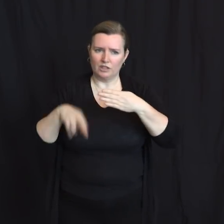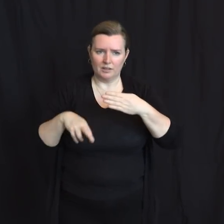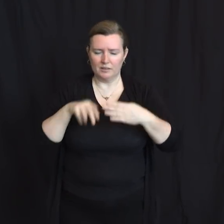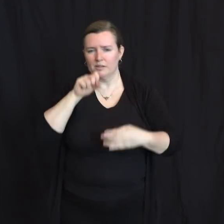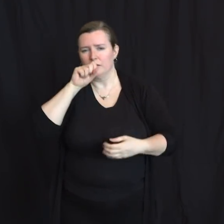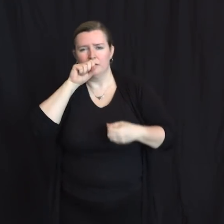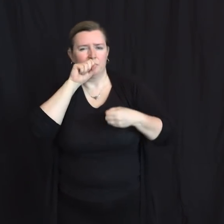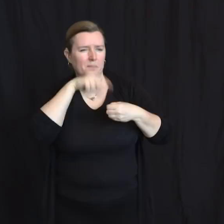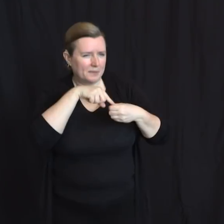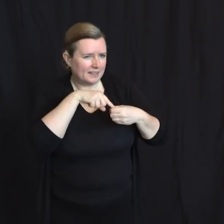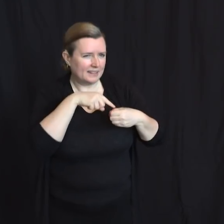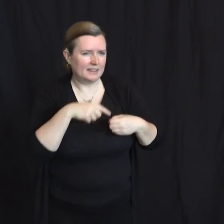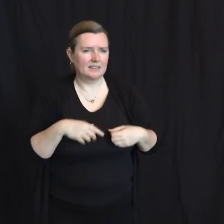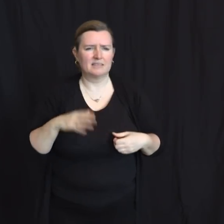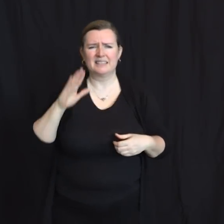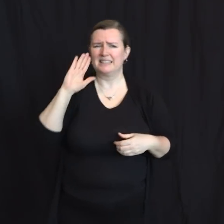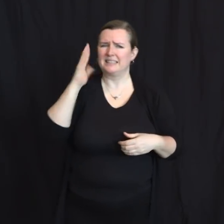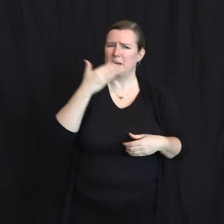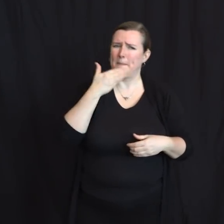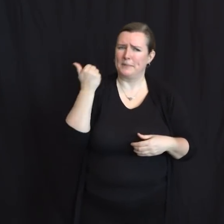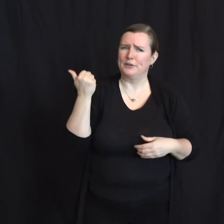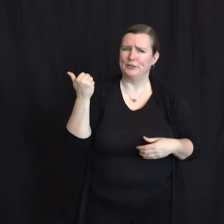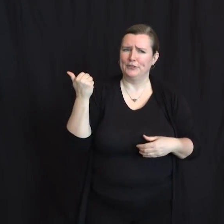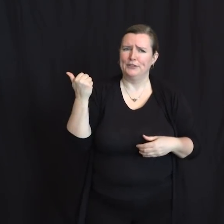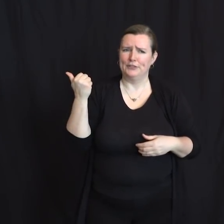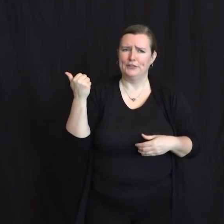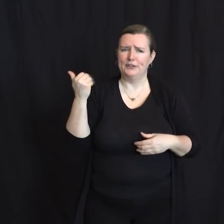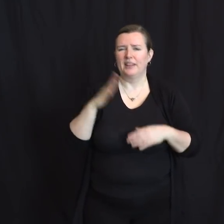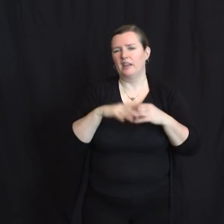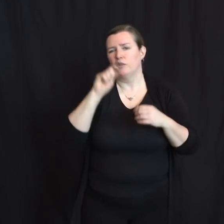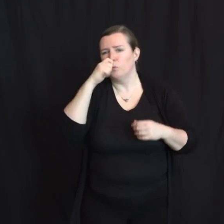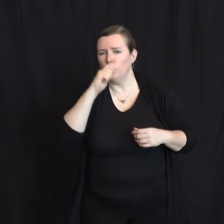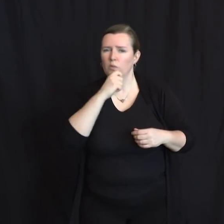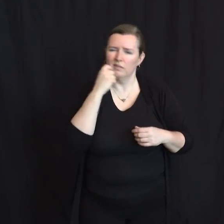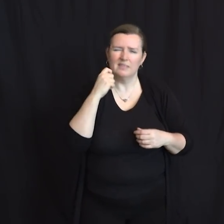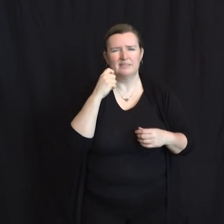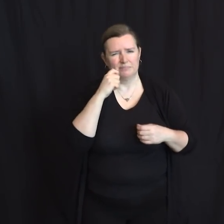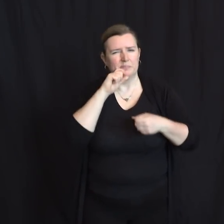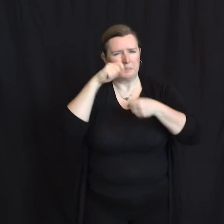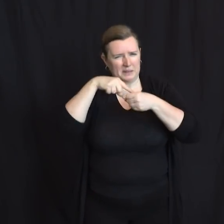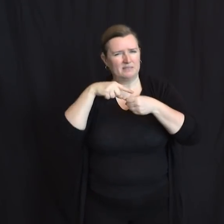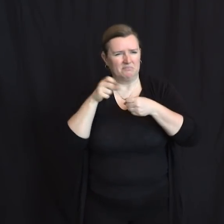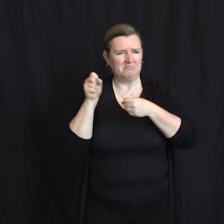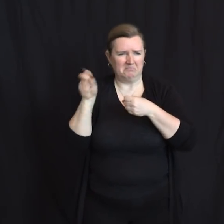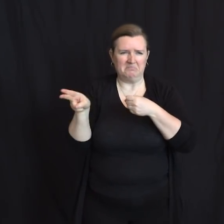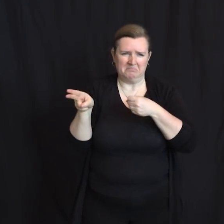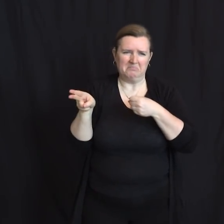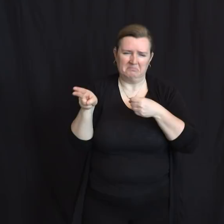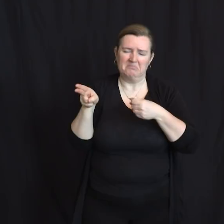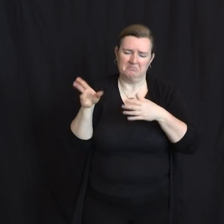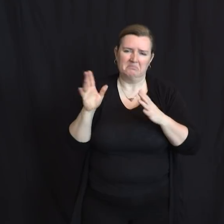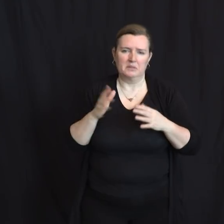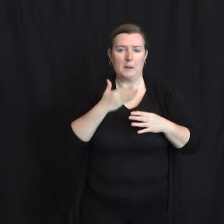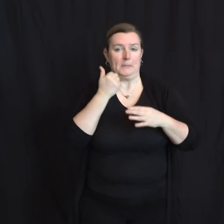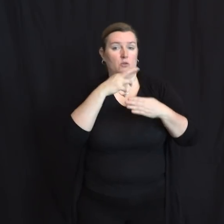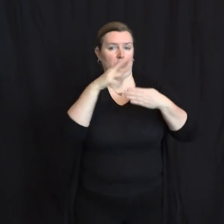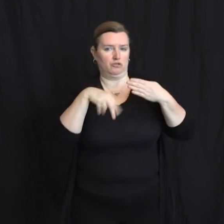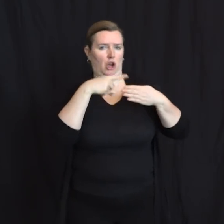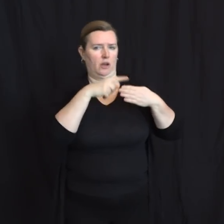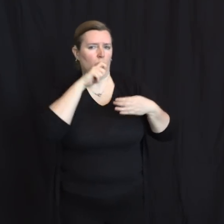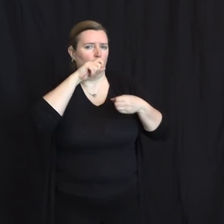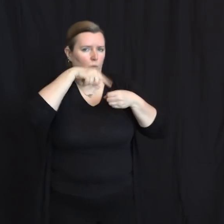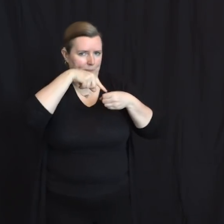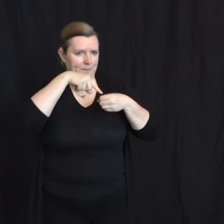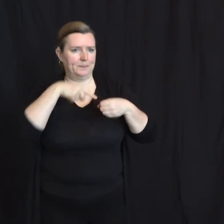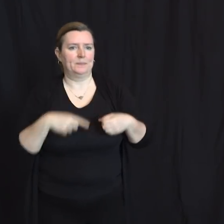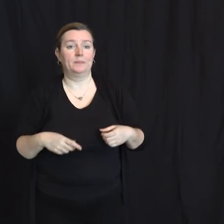it is better than, as a sampling, than the nose and mouth sampling. If we can do that with the point of